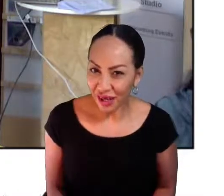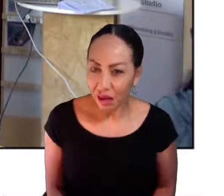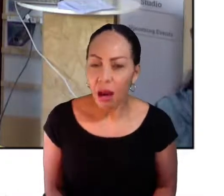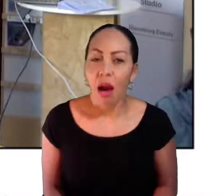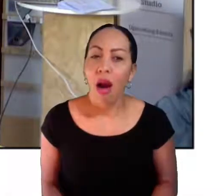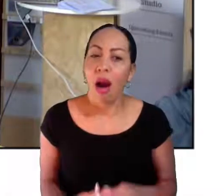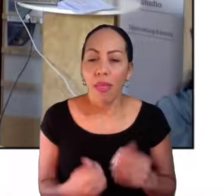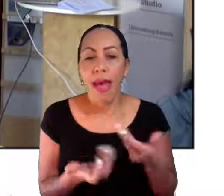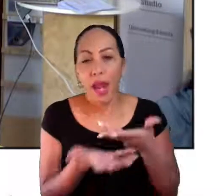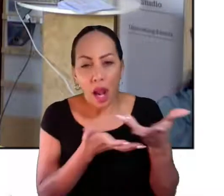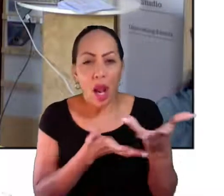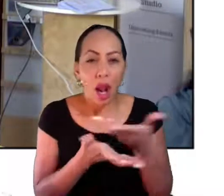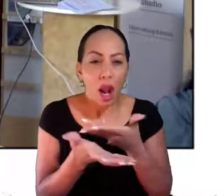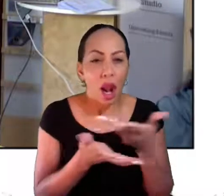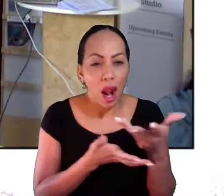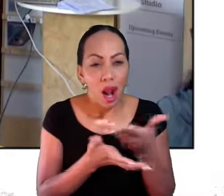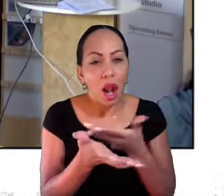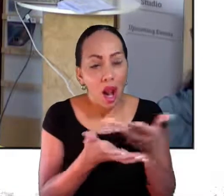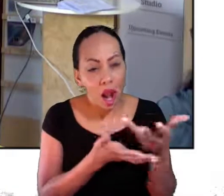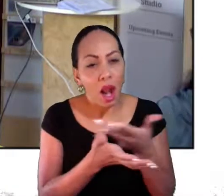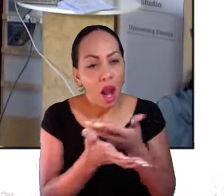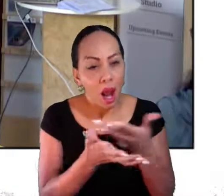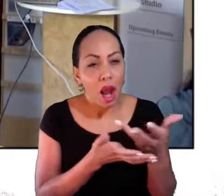and being enrolled. Actually, I got to chat to her and be like,